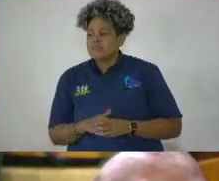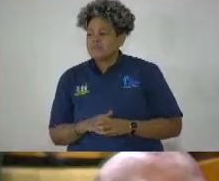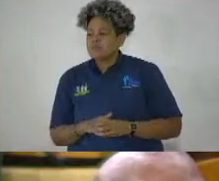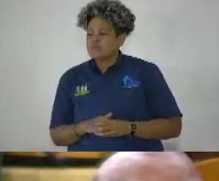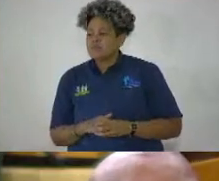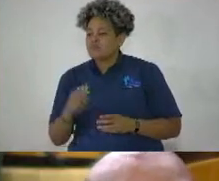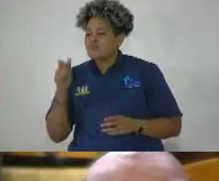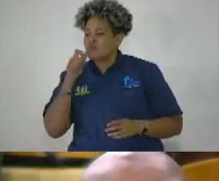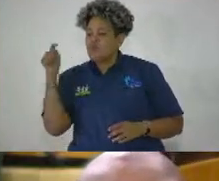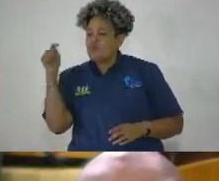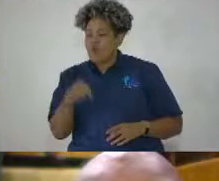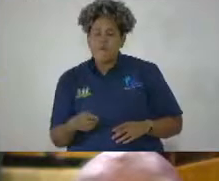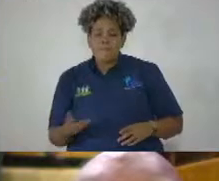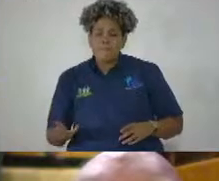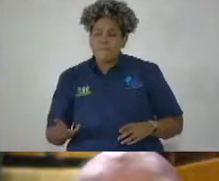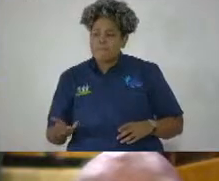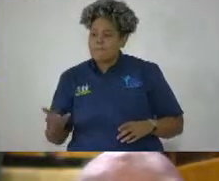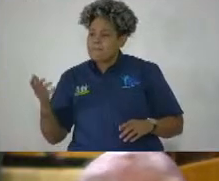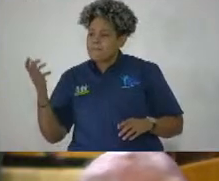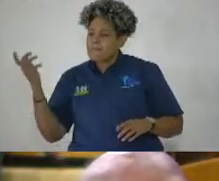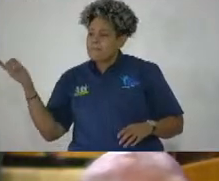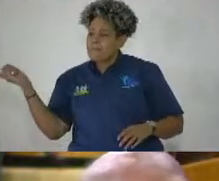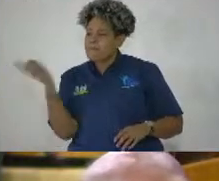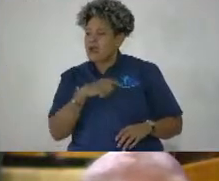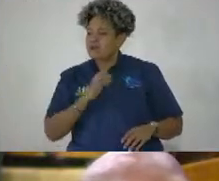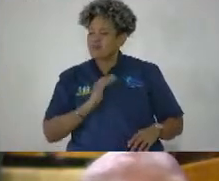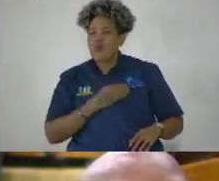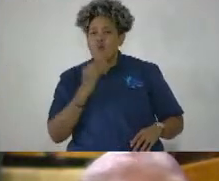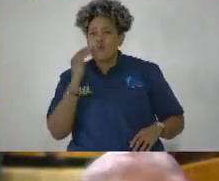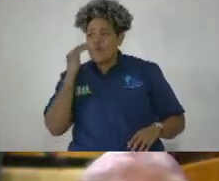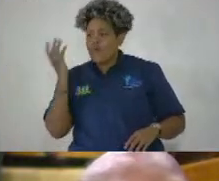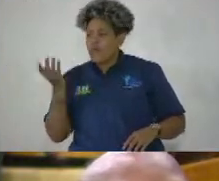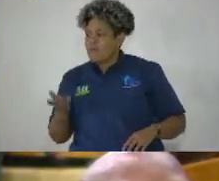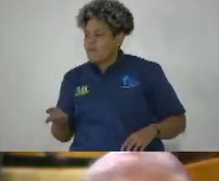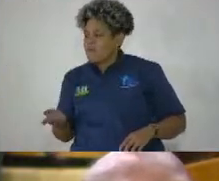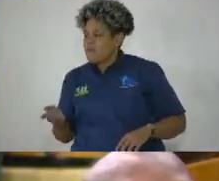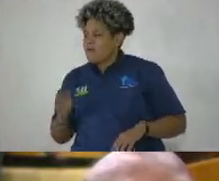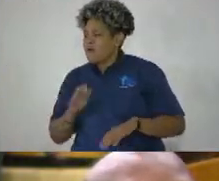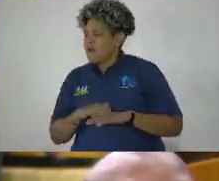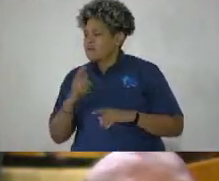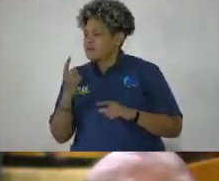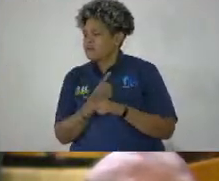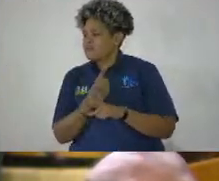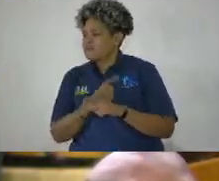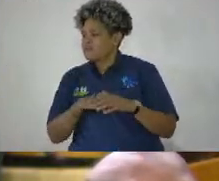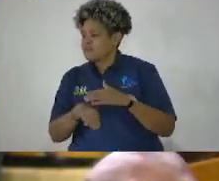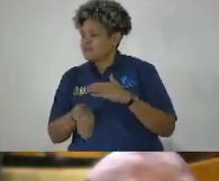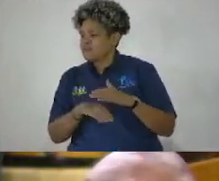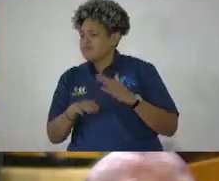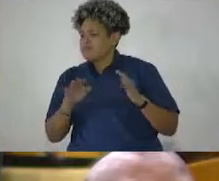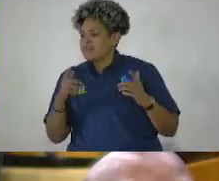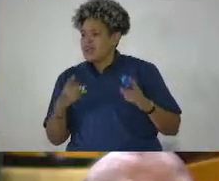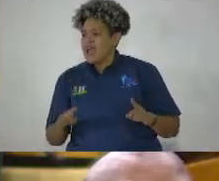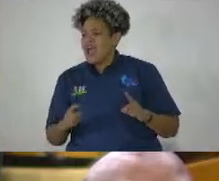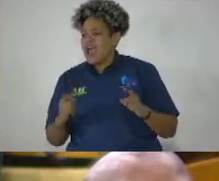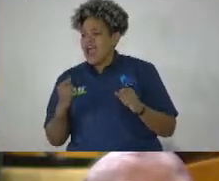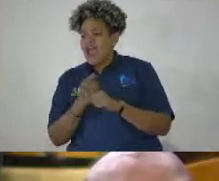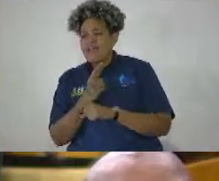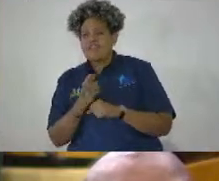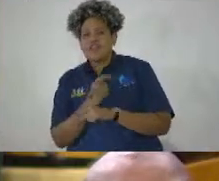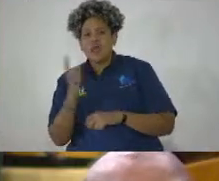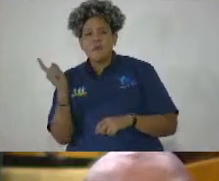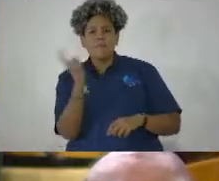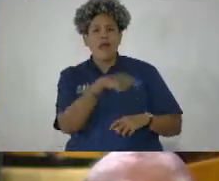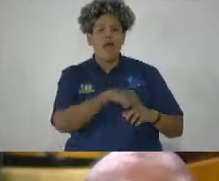who passes by our house on a regular basis, year in, year